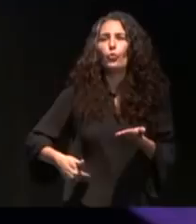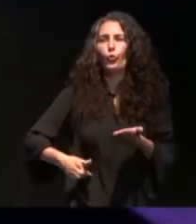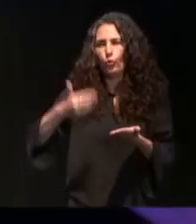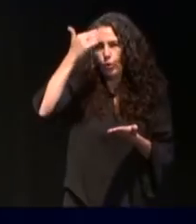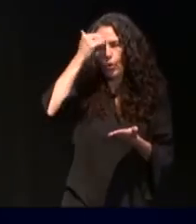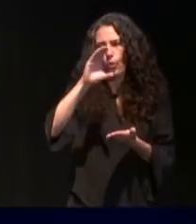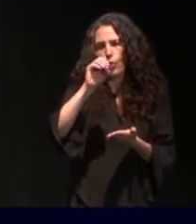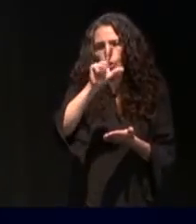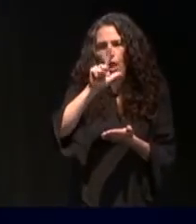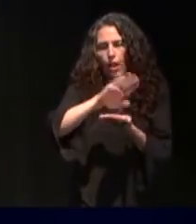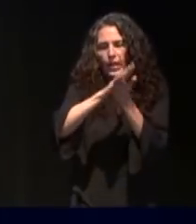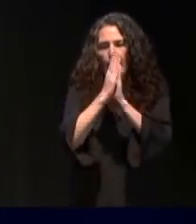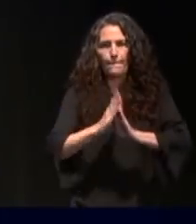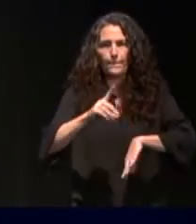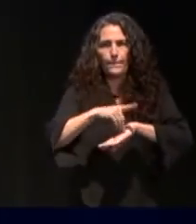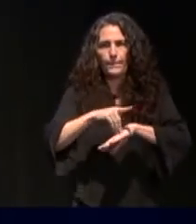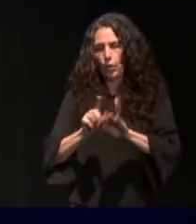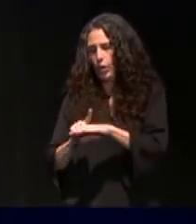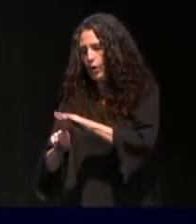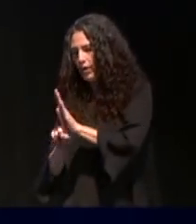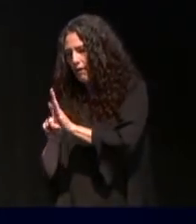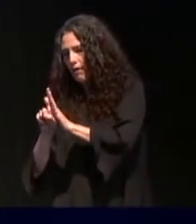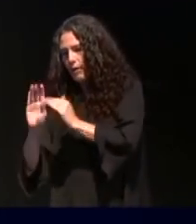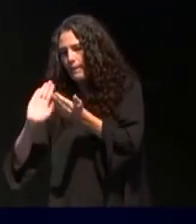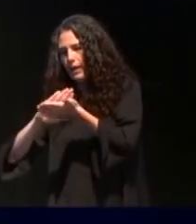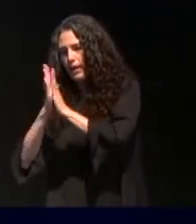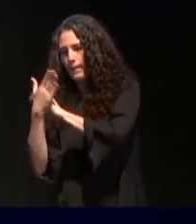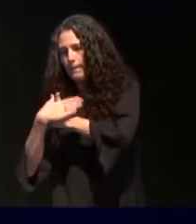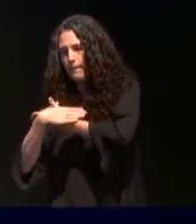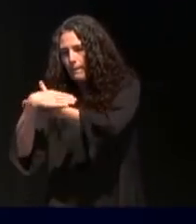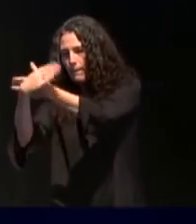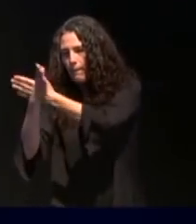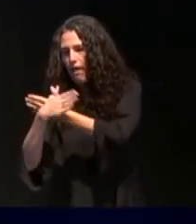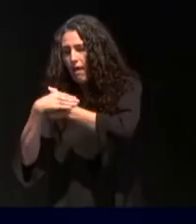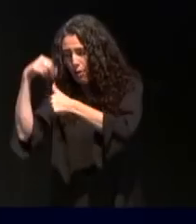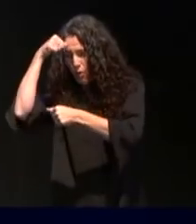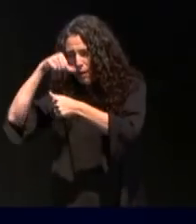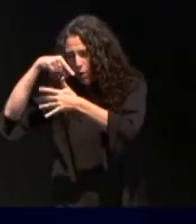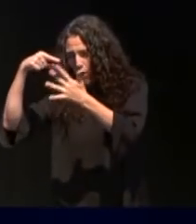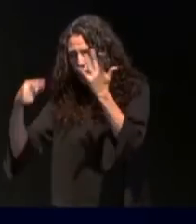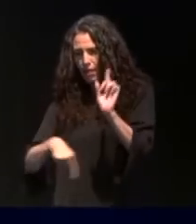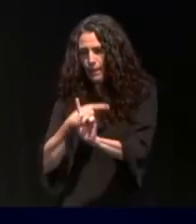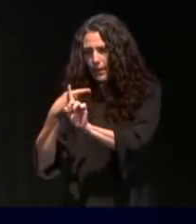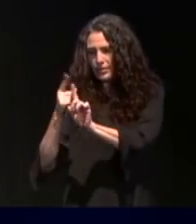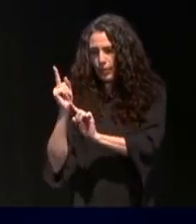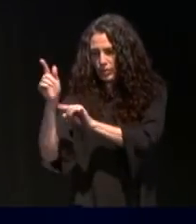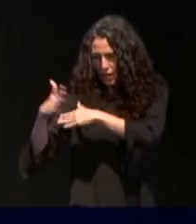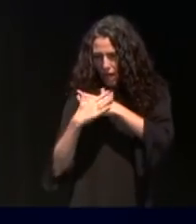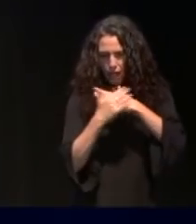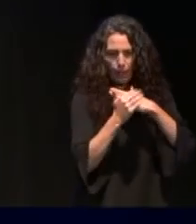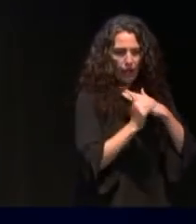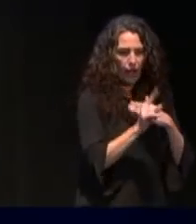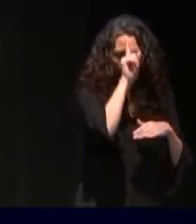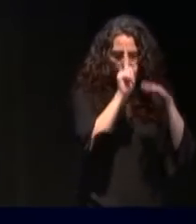diamond, you see, after a caterpillar has become a butterfly, we want to remember those particular moments and we want to call them forth on a